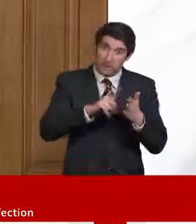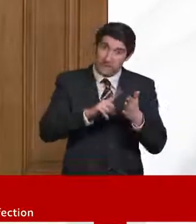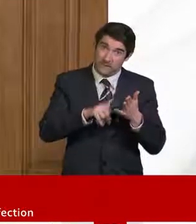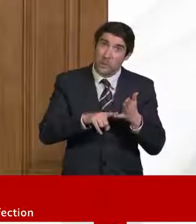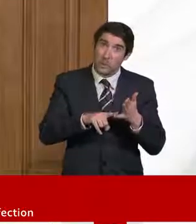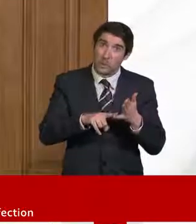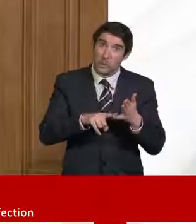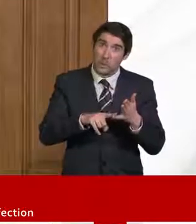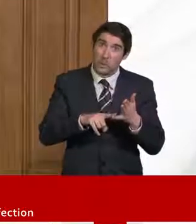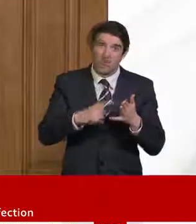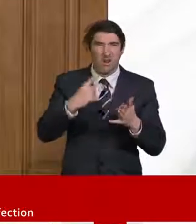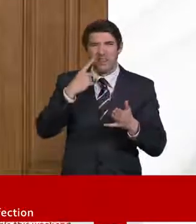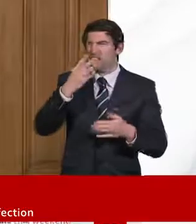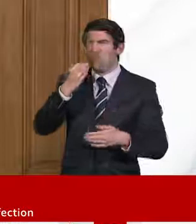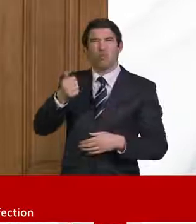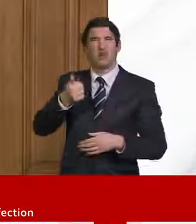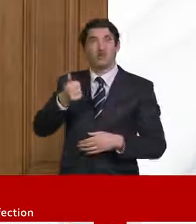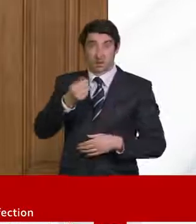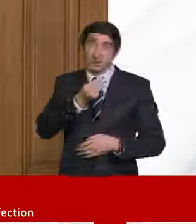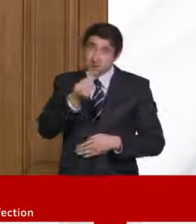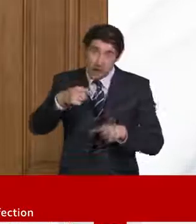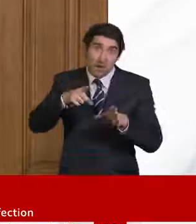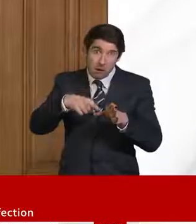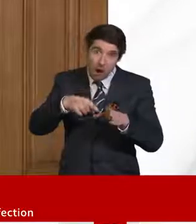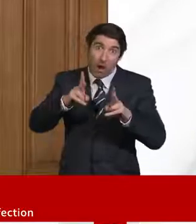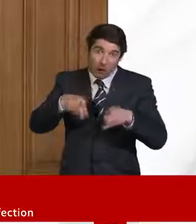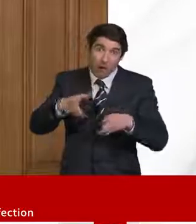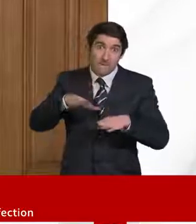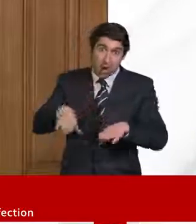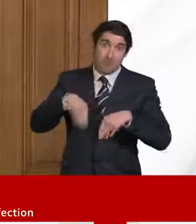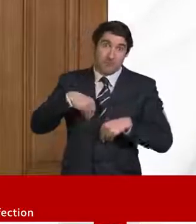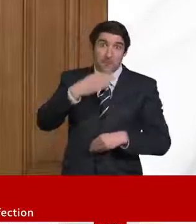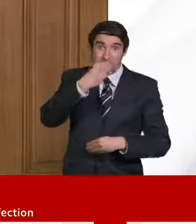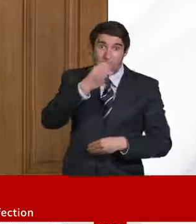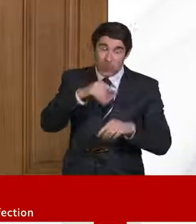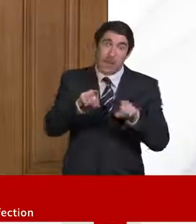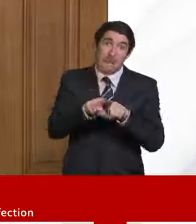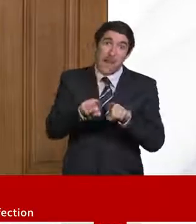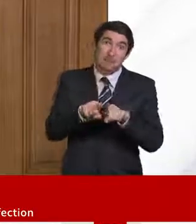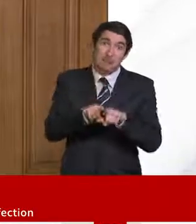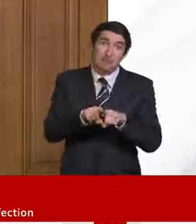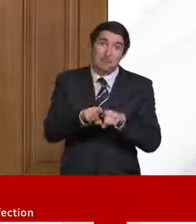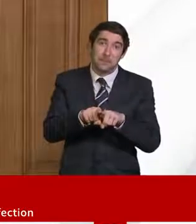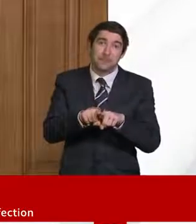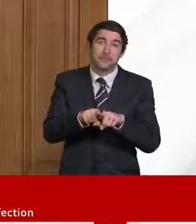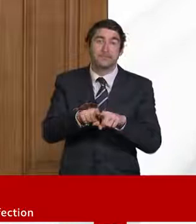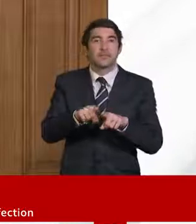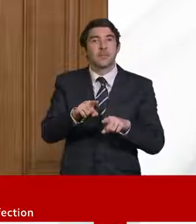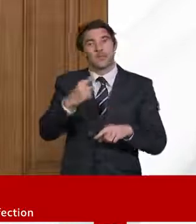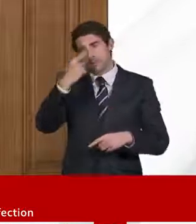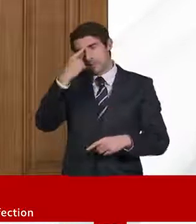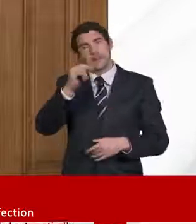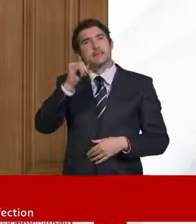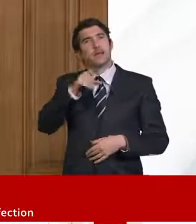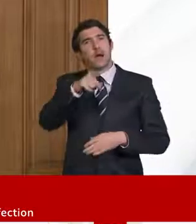in some of the, and I don't wish to put an ageist picture on this at all, but I think because when you're younger, you tend not to think of